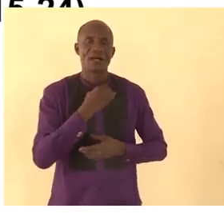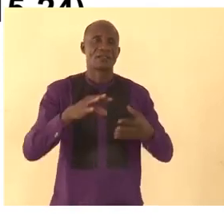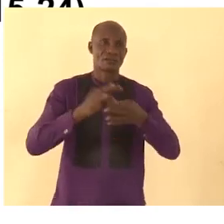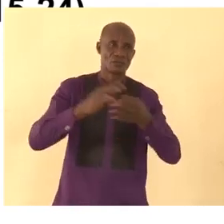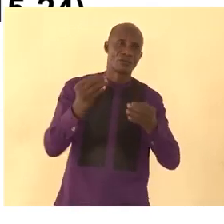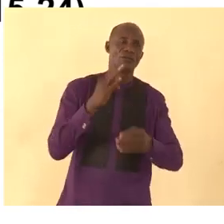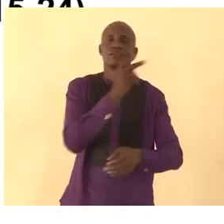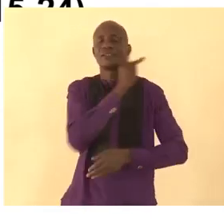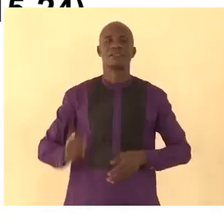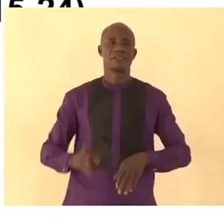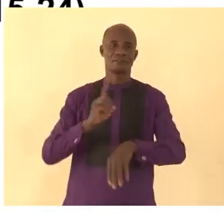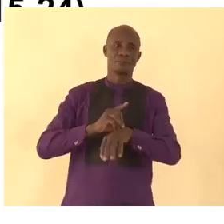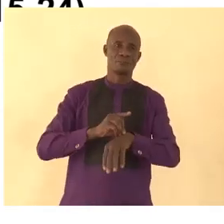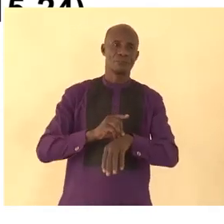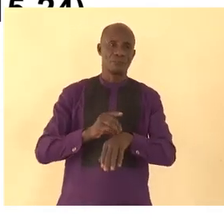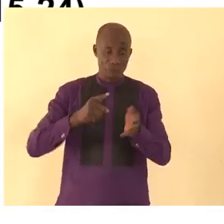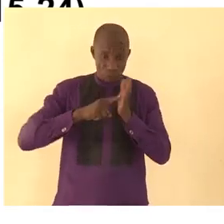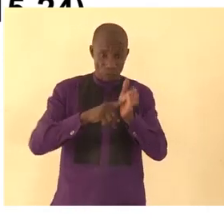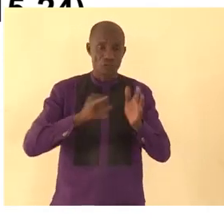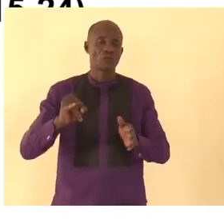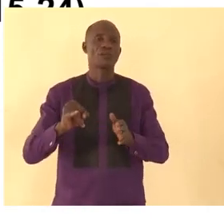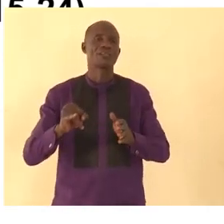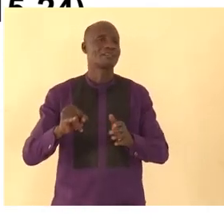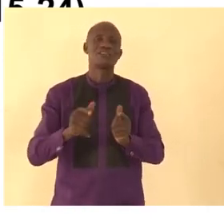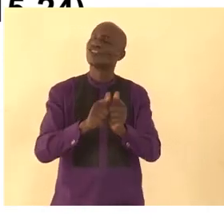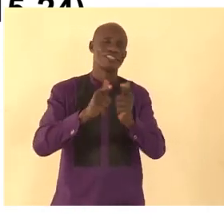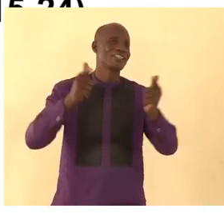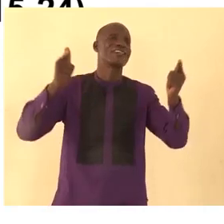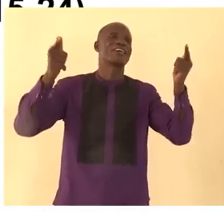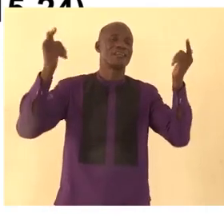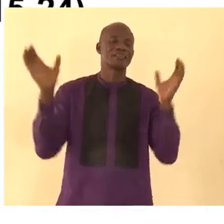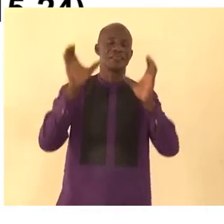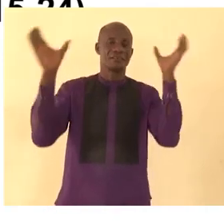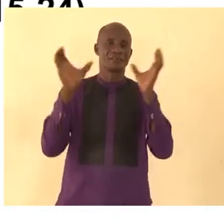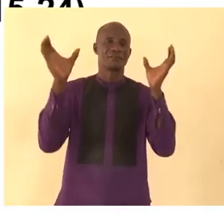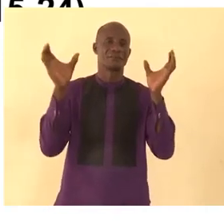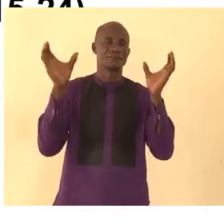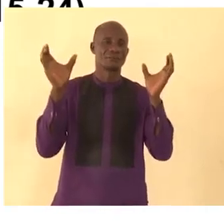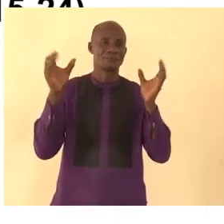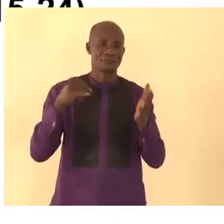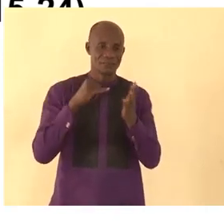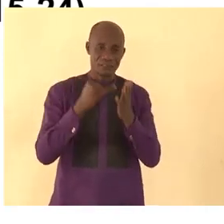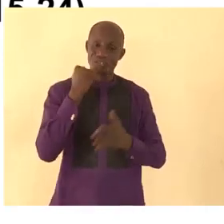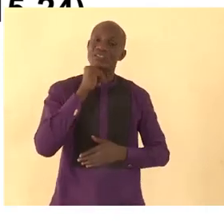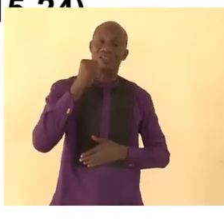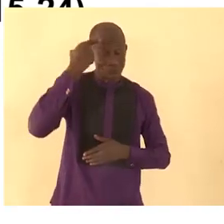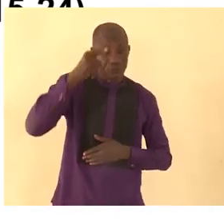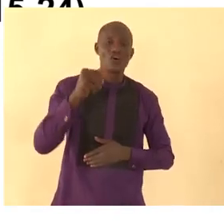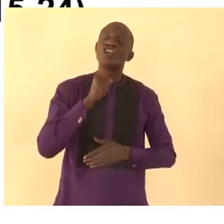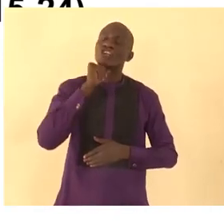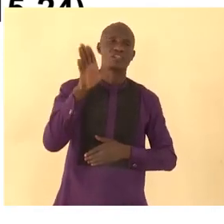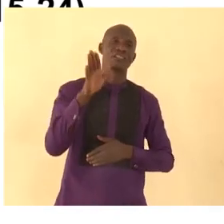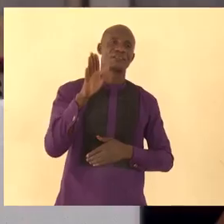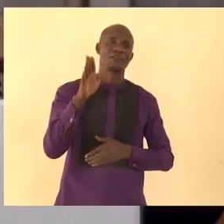of the kingdom, depicting lavish receptions and celebration. I mean, it is not for nothing that the very